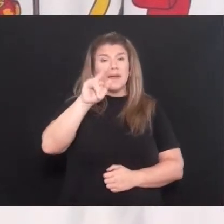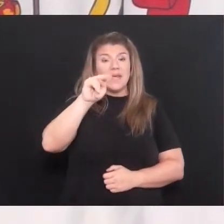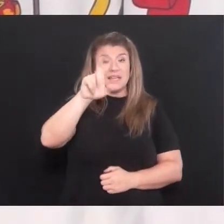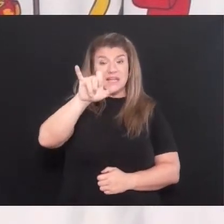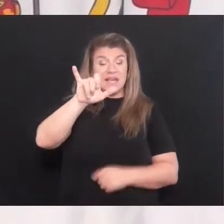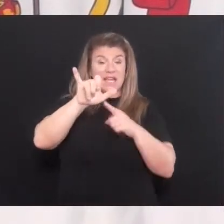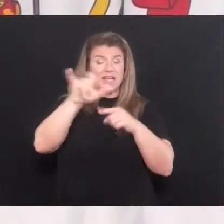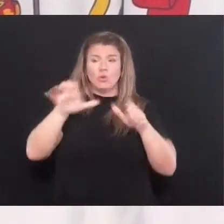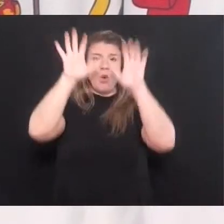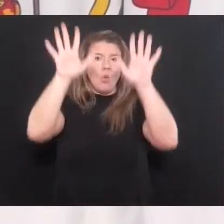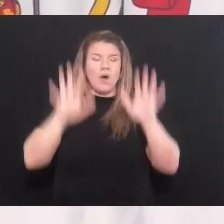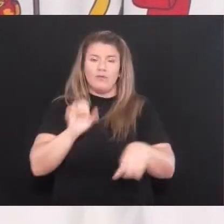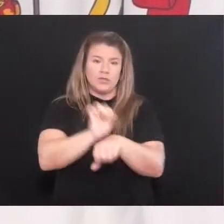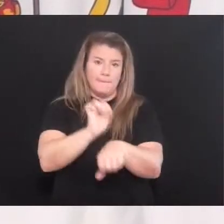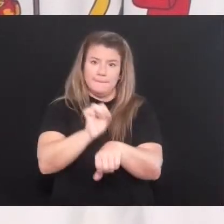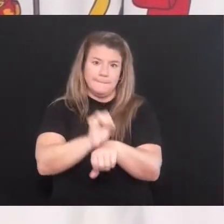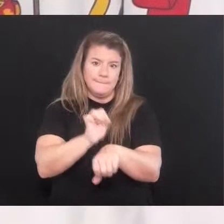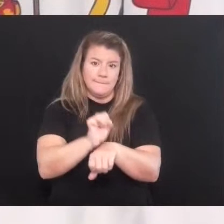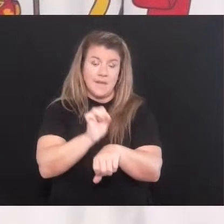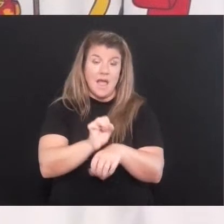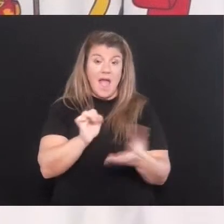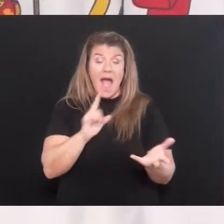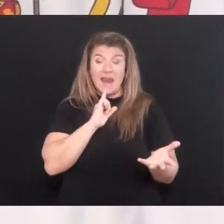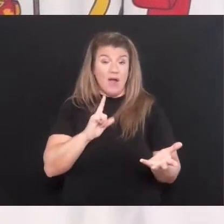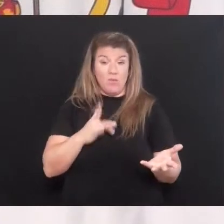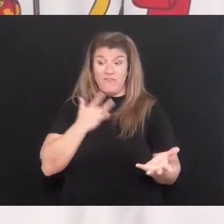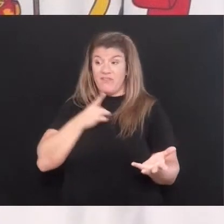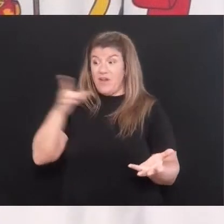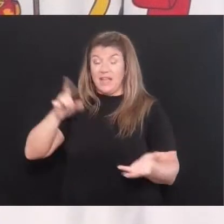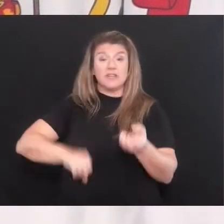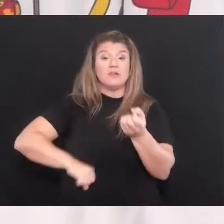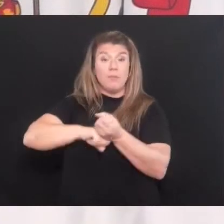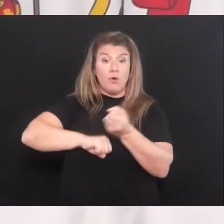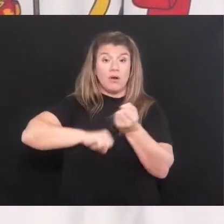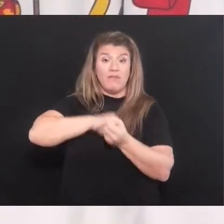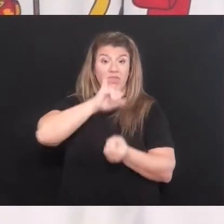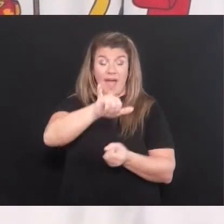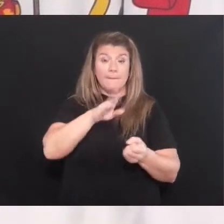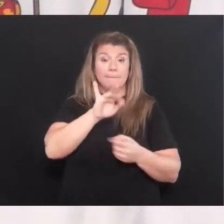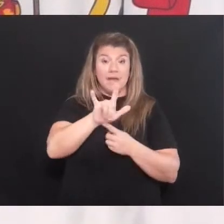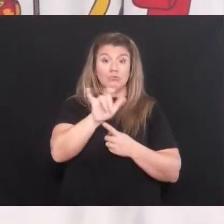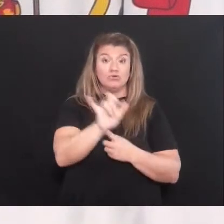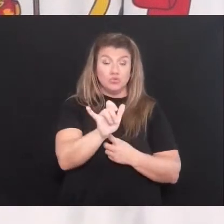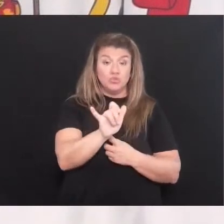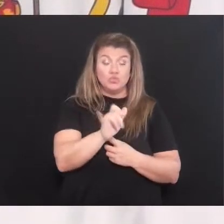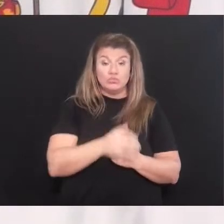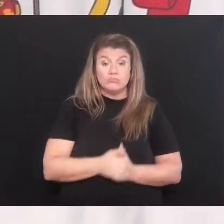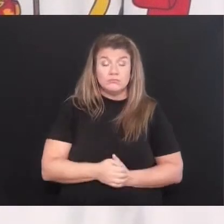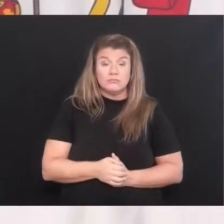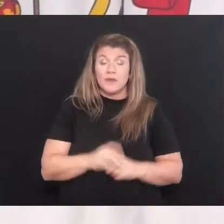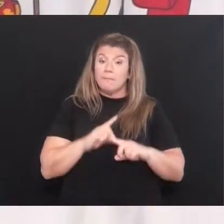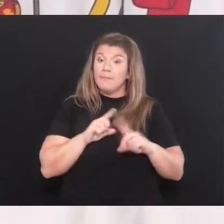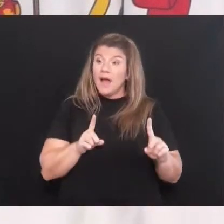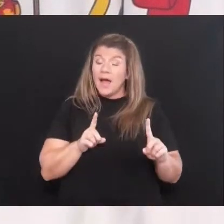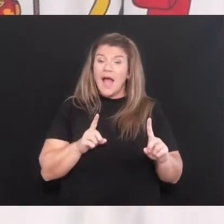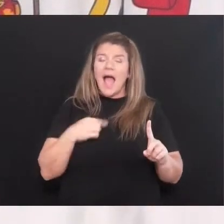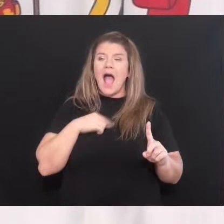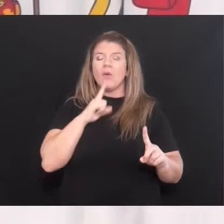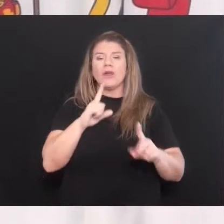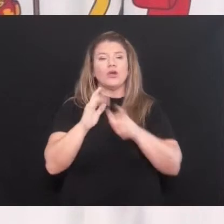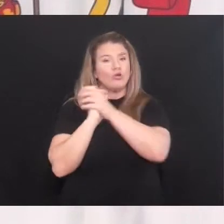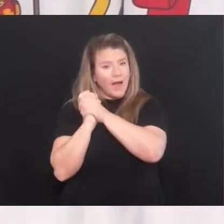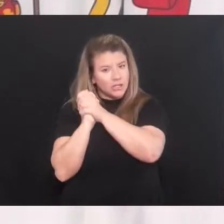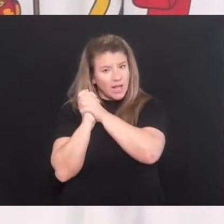job and everything, and I believe that he is wholeheartedly supportive of this bill. But nevertheless, I